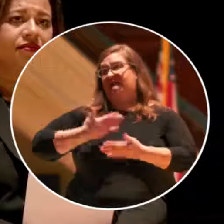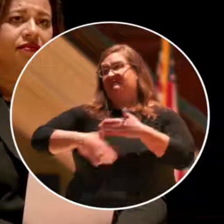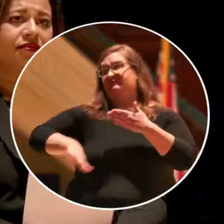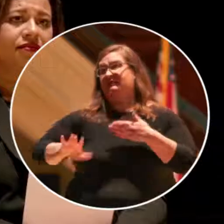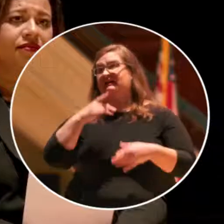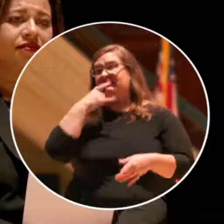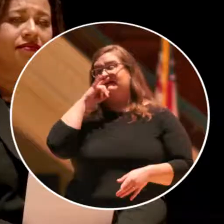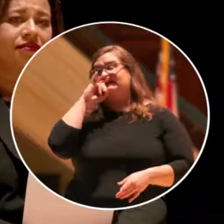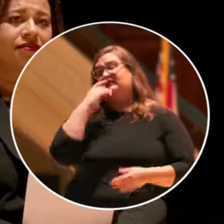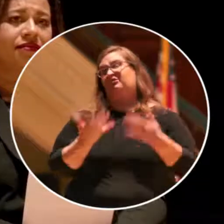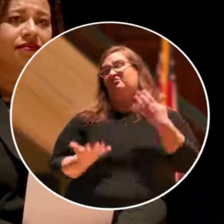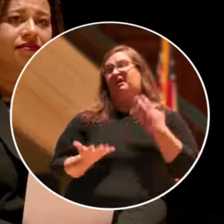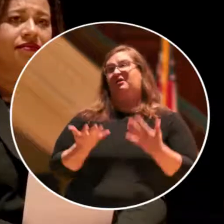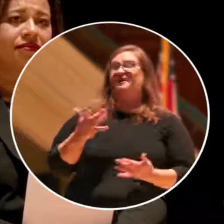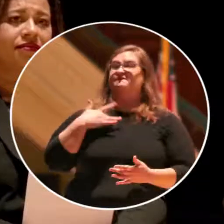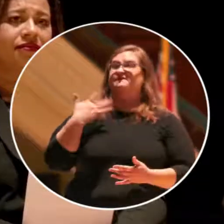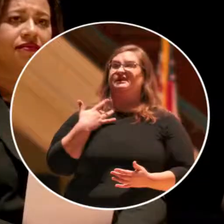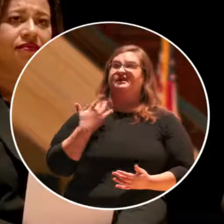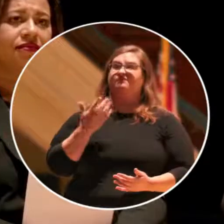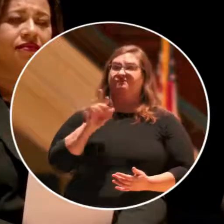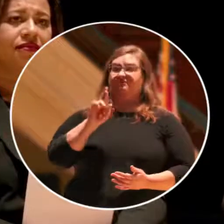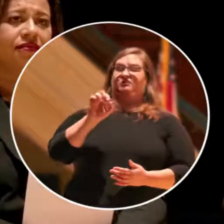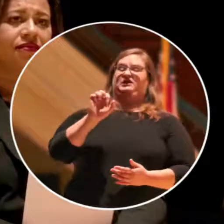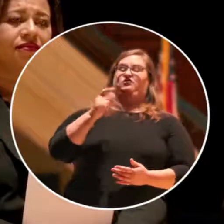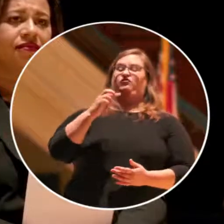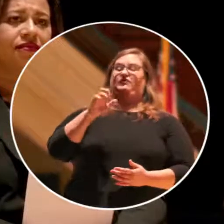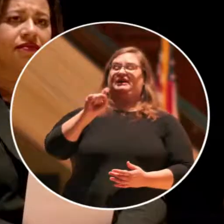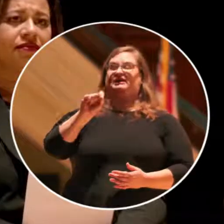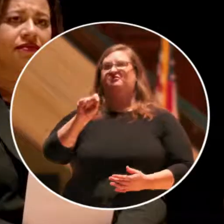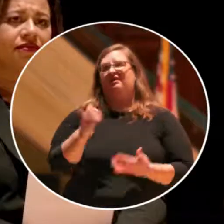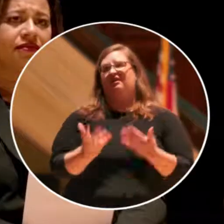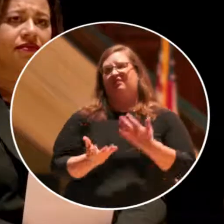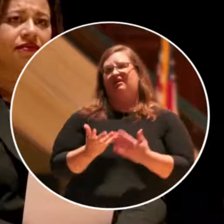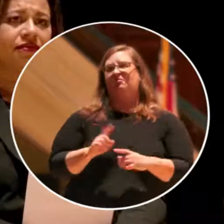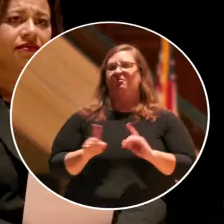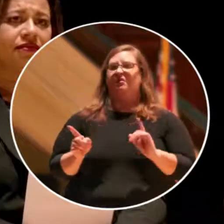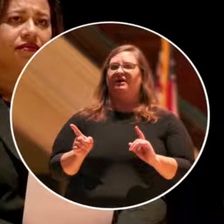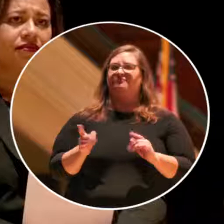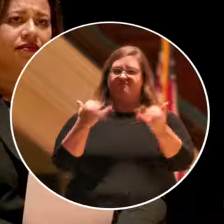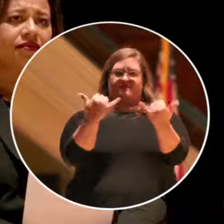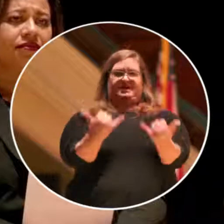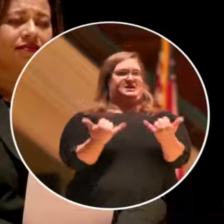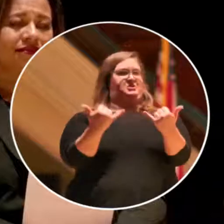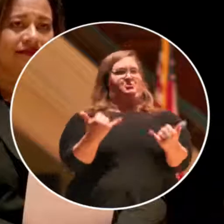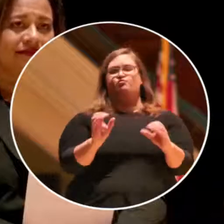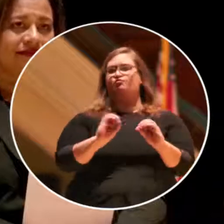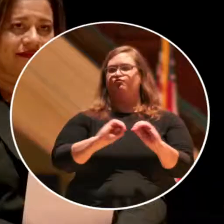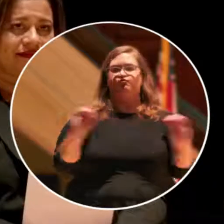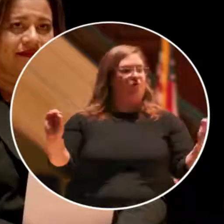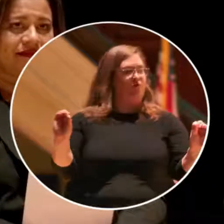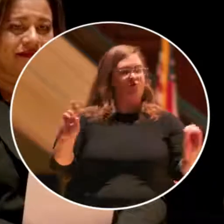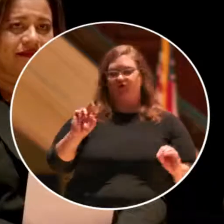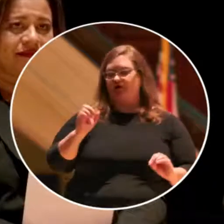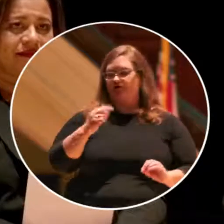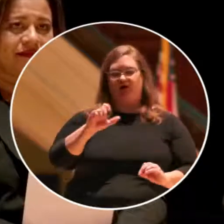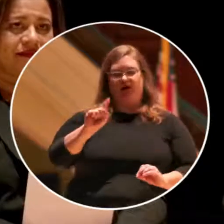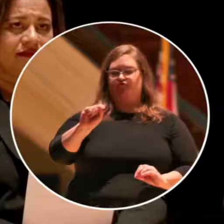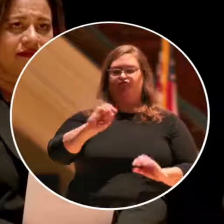For now, there are no regrets because my life is filled with extraordinary people and